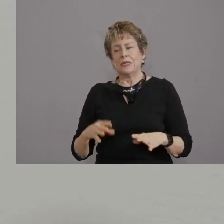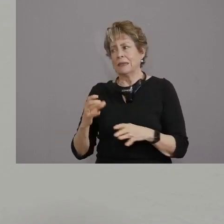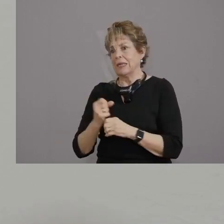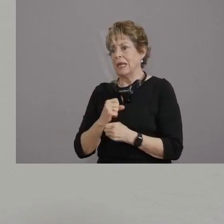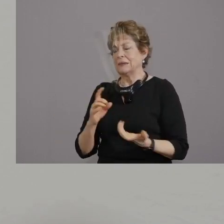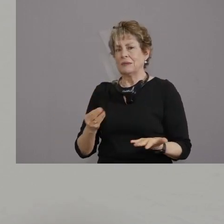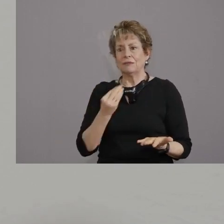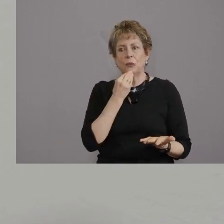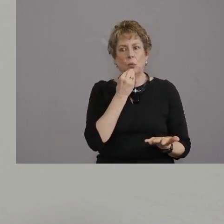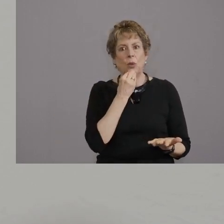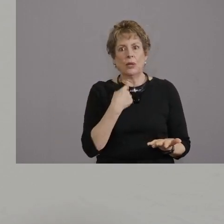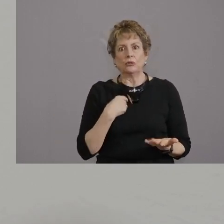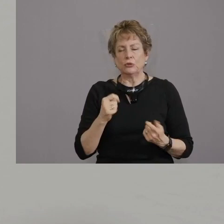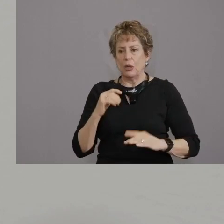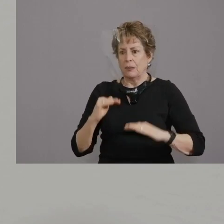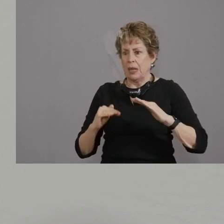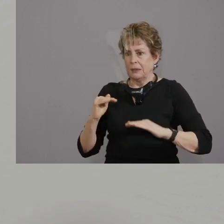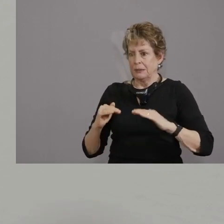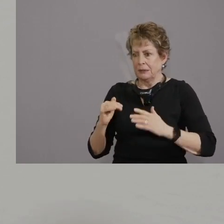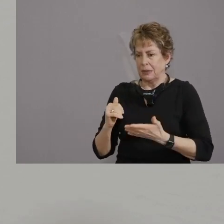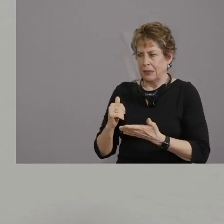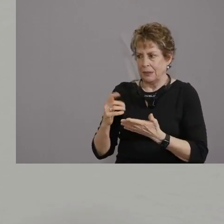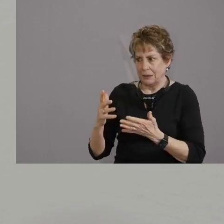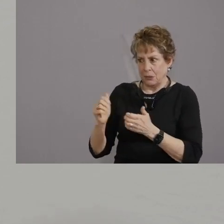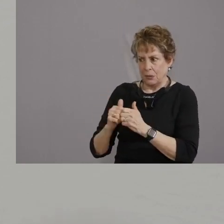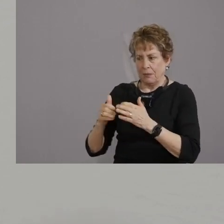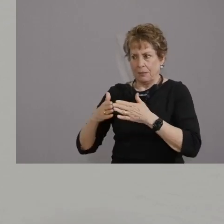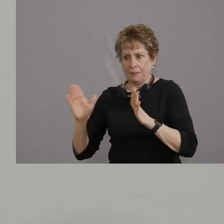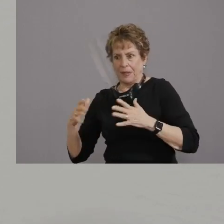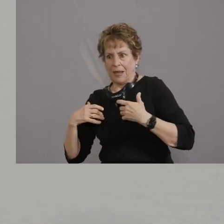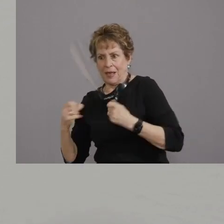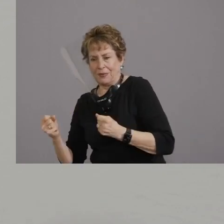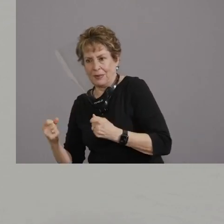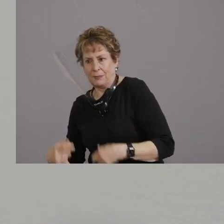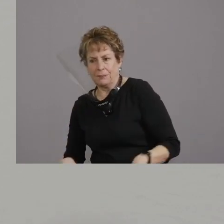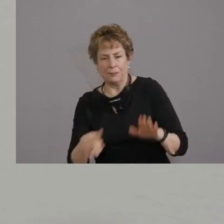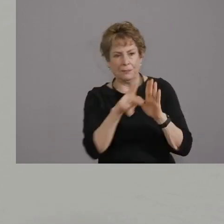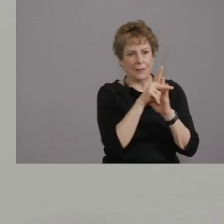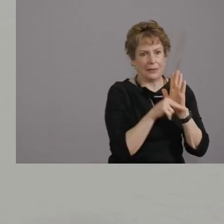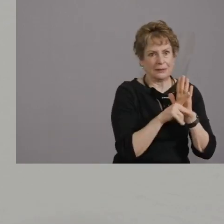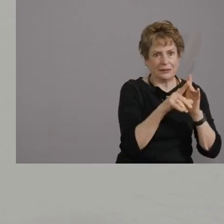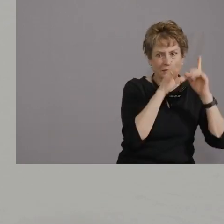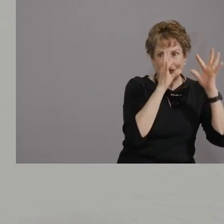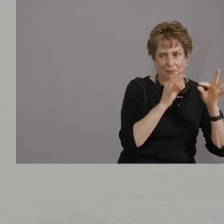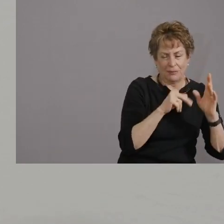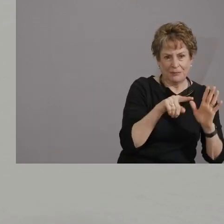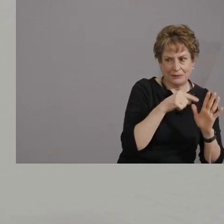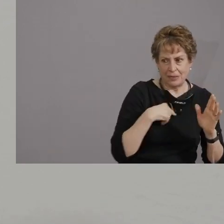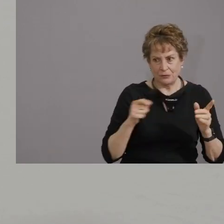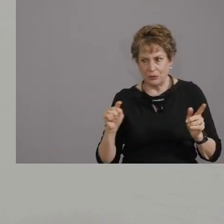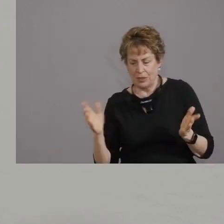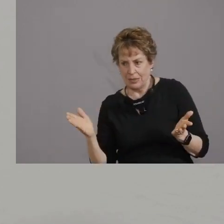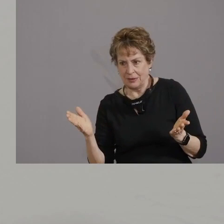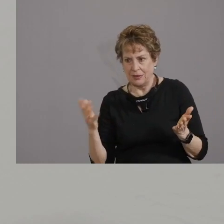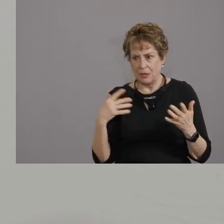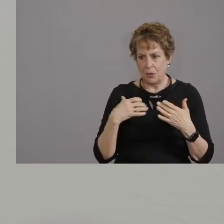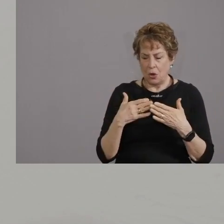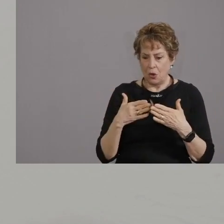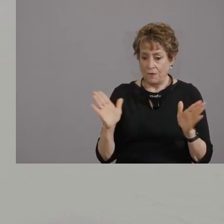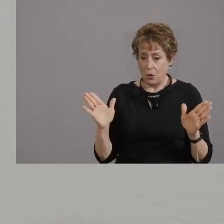to balance that from a public health perspective and make policy decisions that we believe will have an overall impact